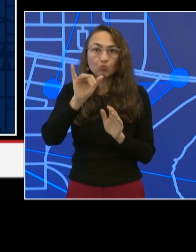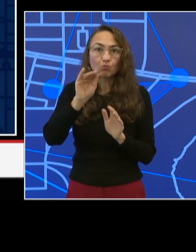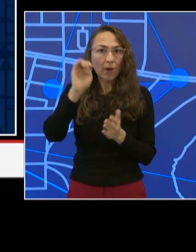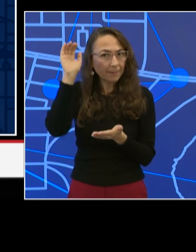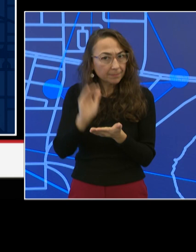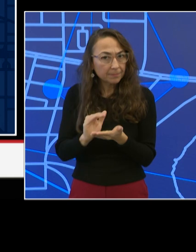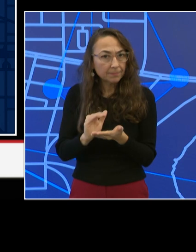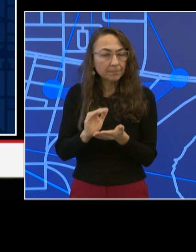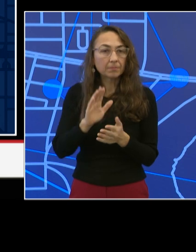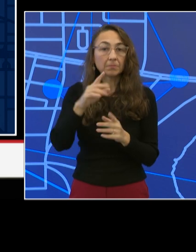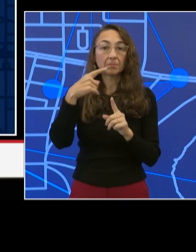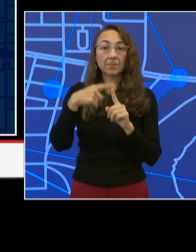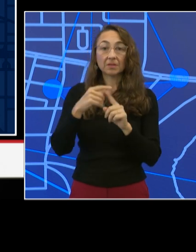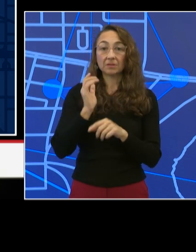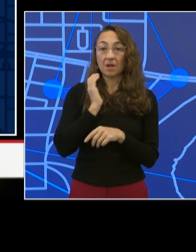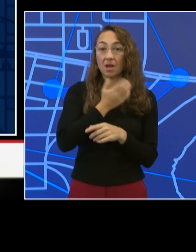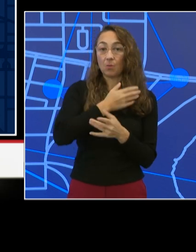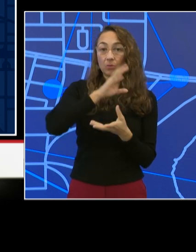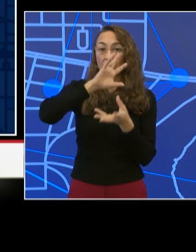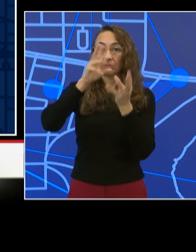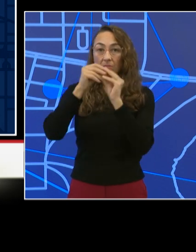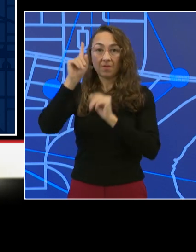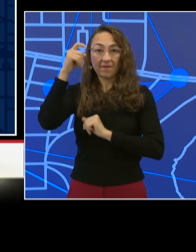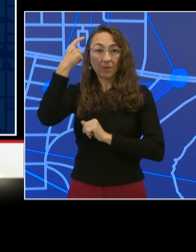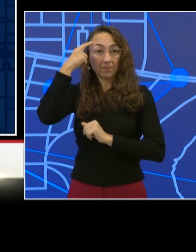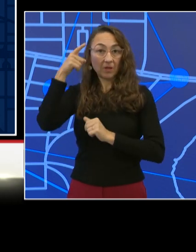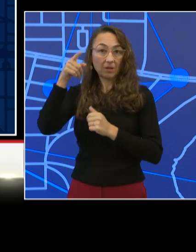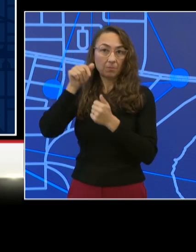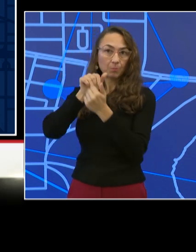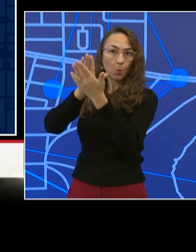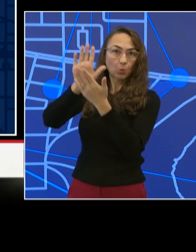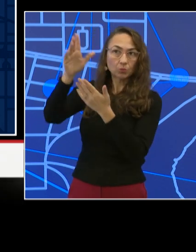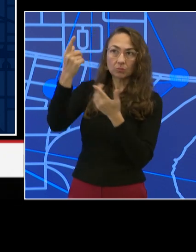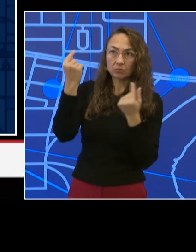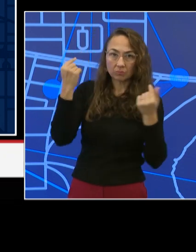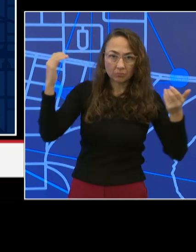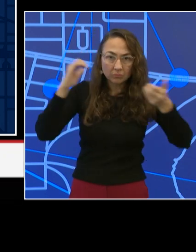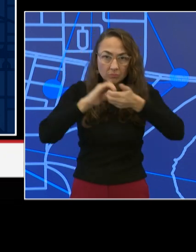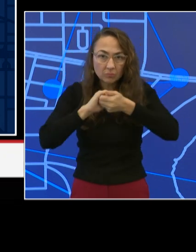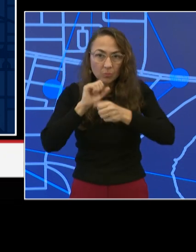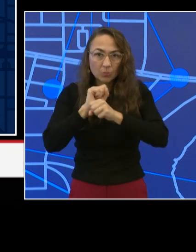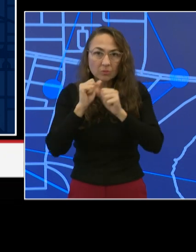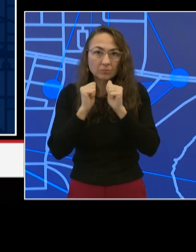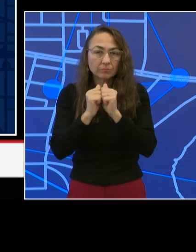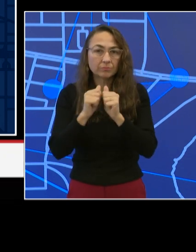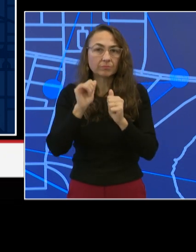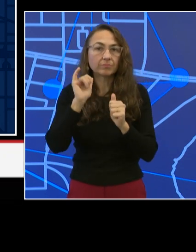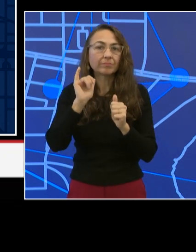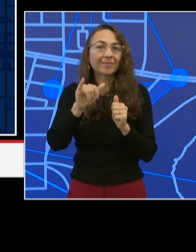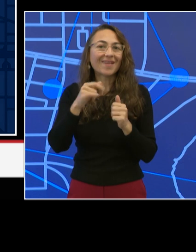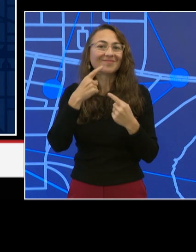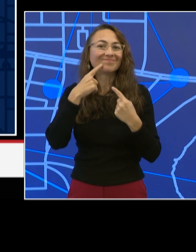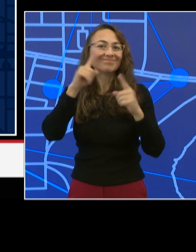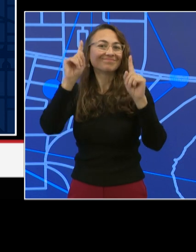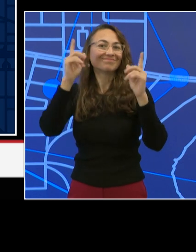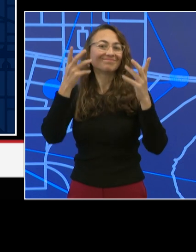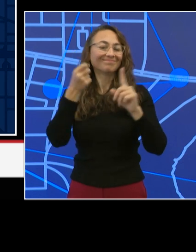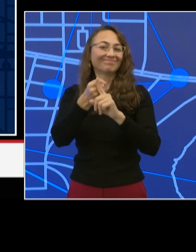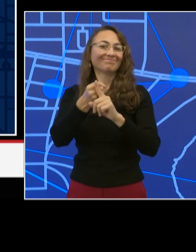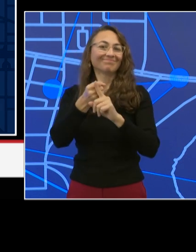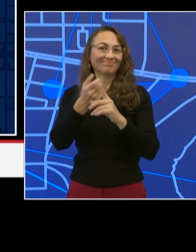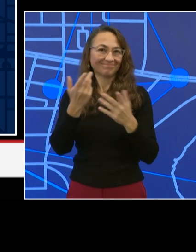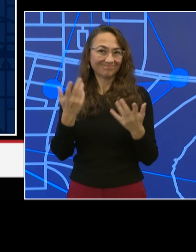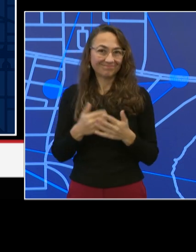crime in Washington, D.C., is the reason why you're seeing the real results today. One of the best examples of our Homicide Reduction